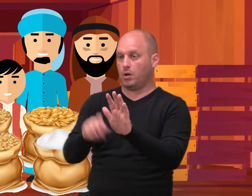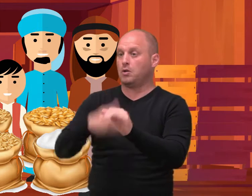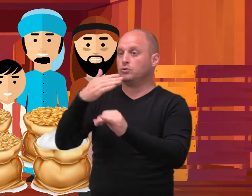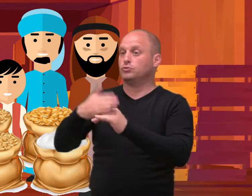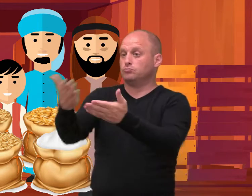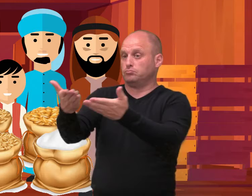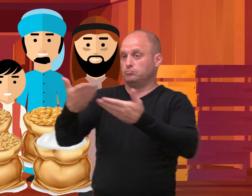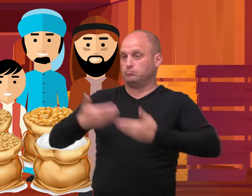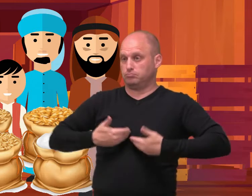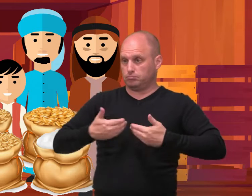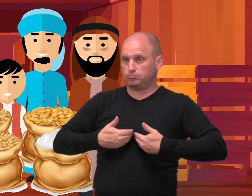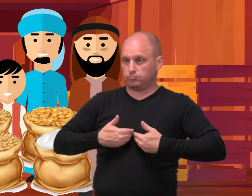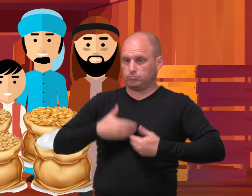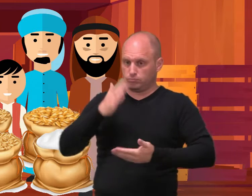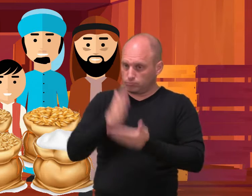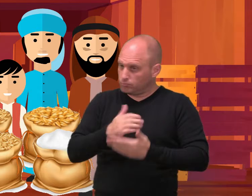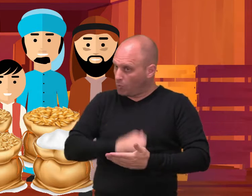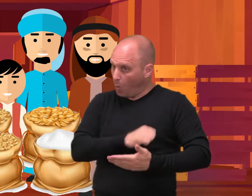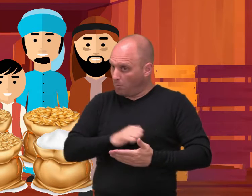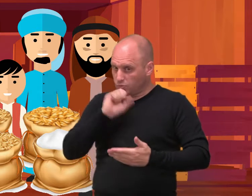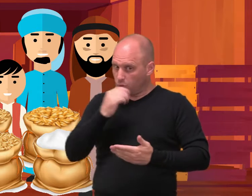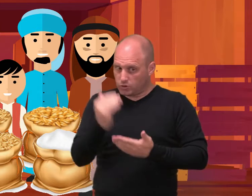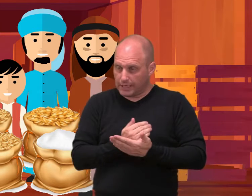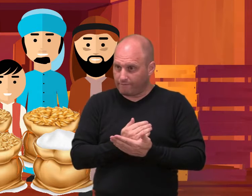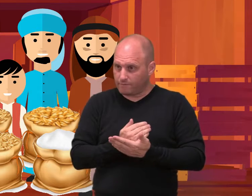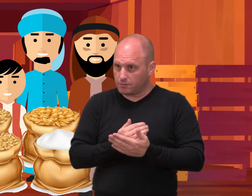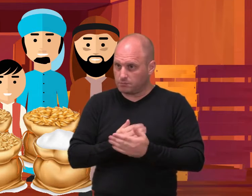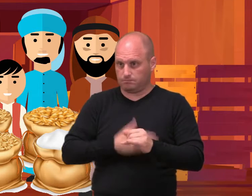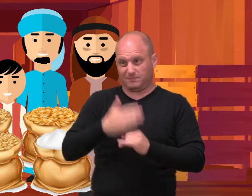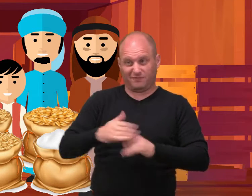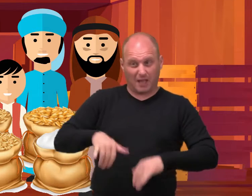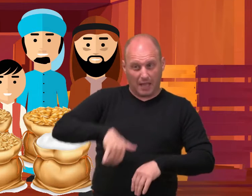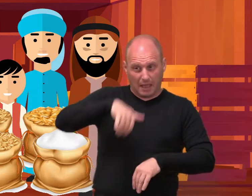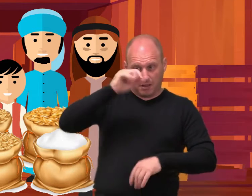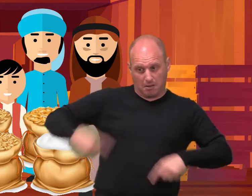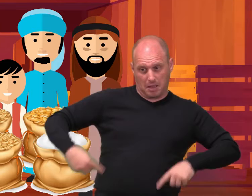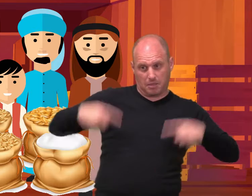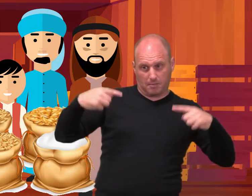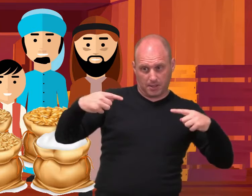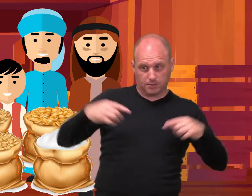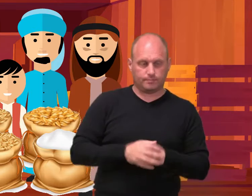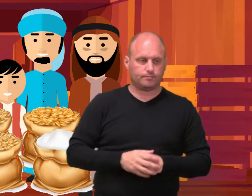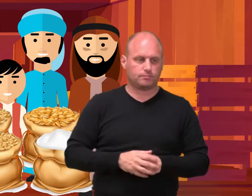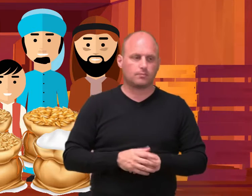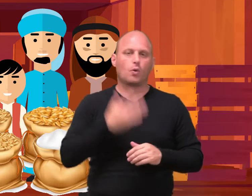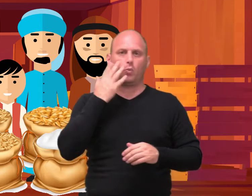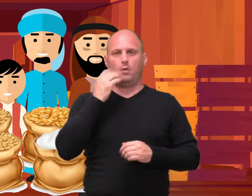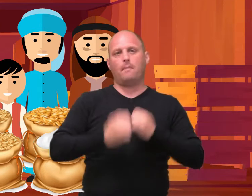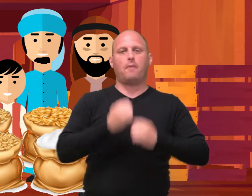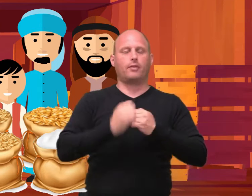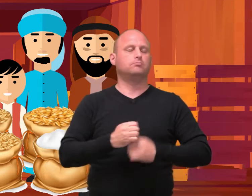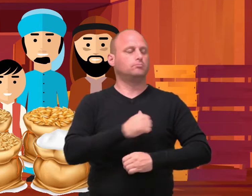you yourselves are surrounded by enemies." And when they had sworn their solemn oath, he said, "Allah is